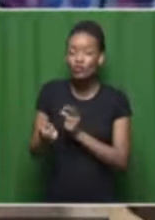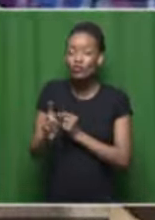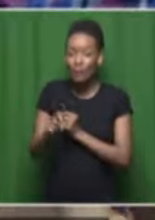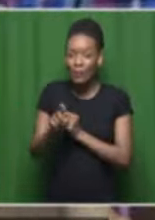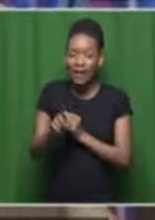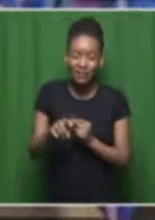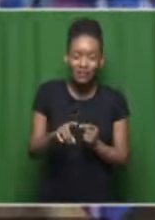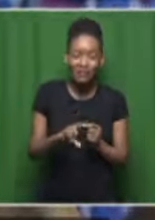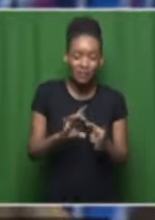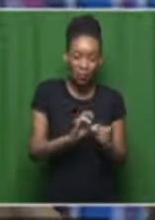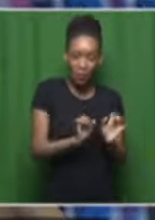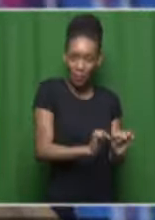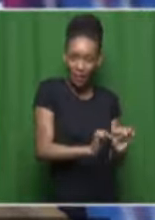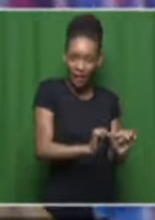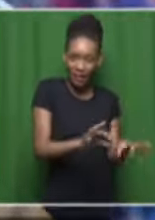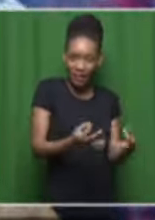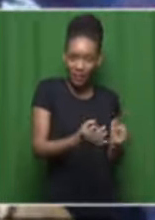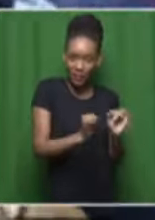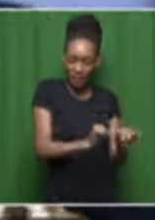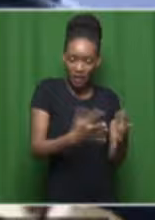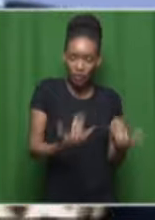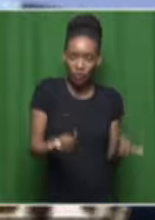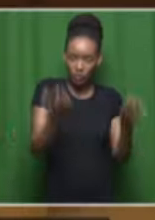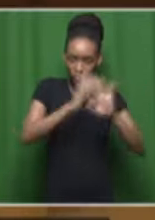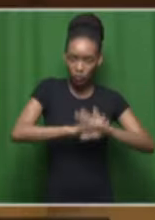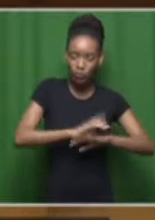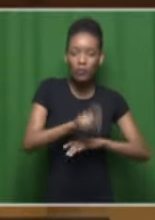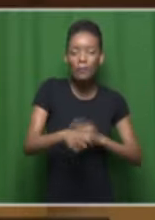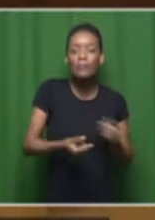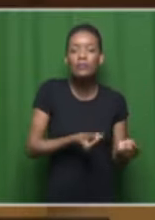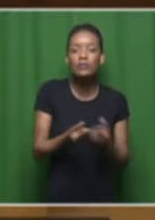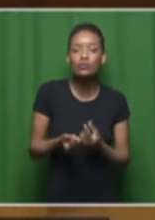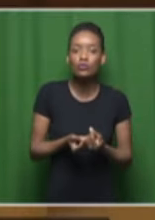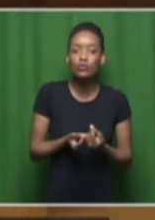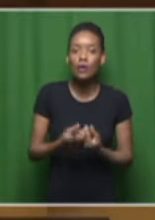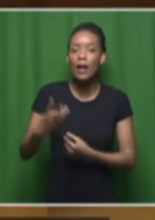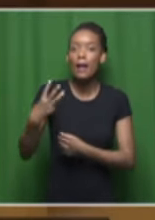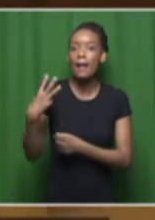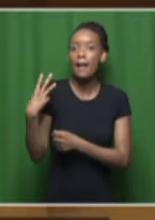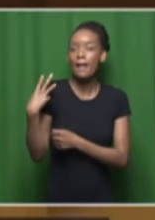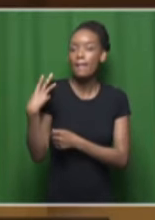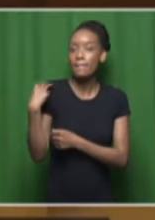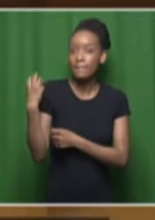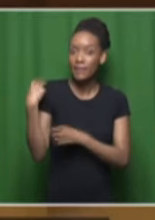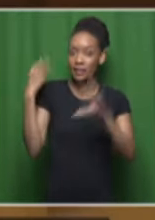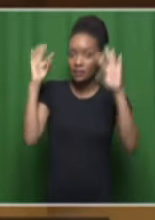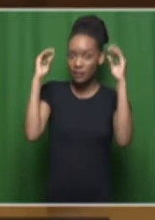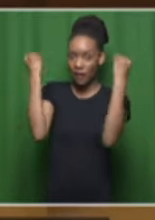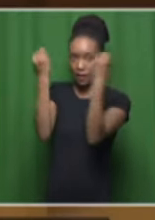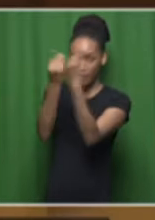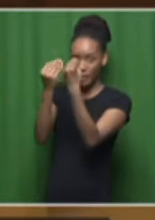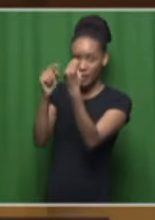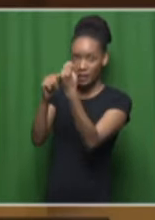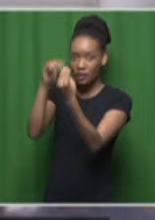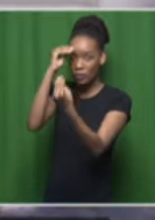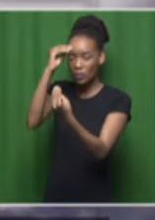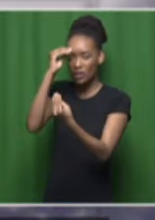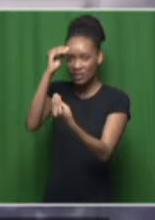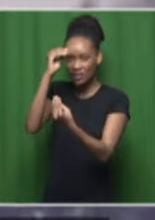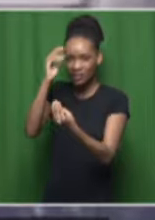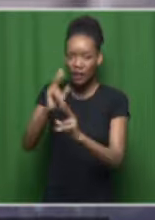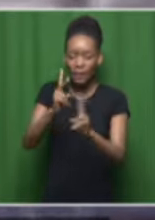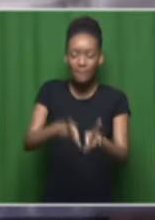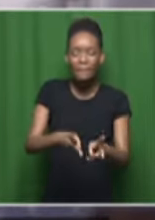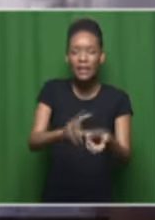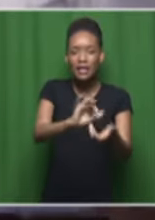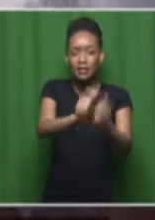of the Buthelezi family at his home tonight. Meanwhile, Police Minister Becky Tele conducted a site visit to the Mangosuthu Buthelezi Regional